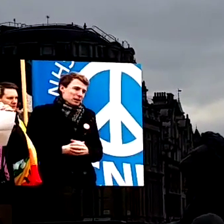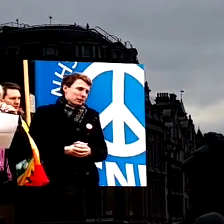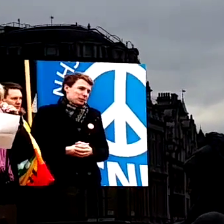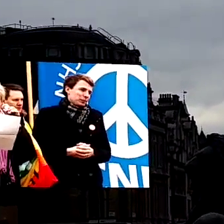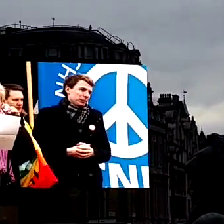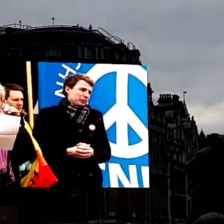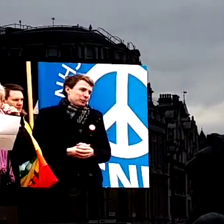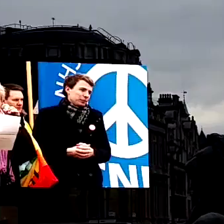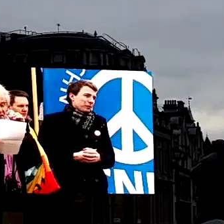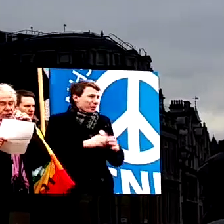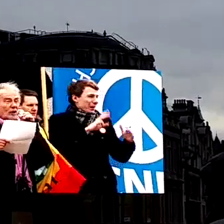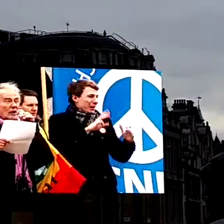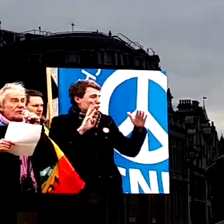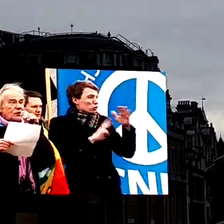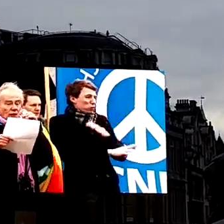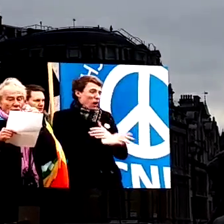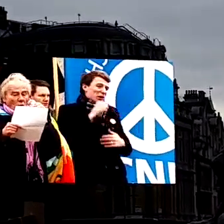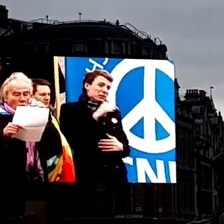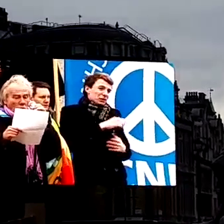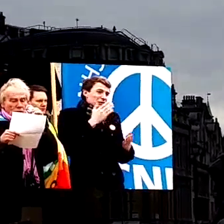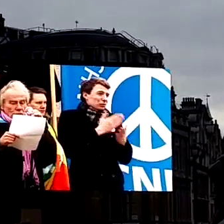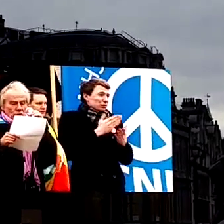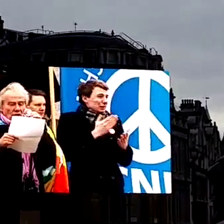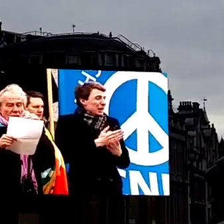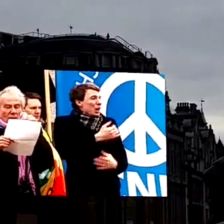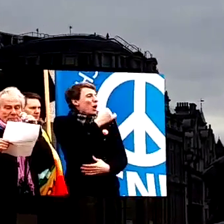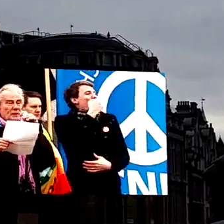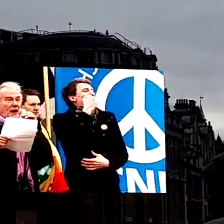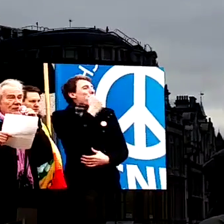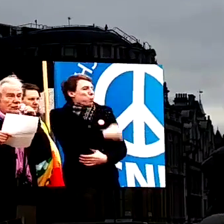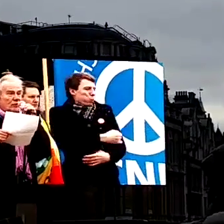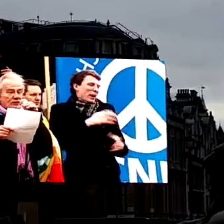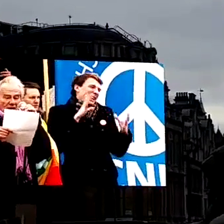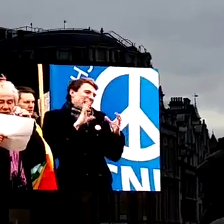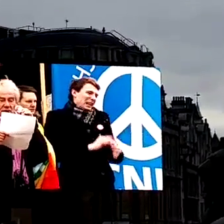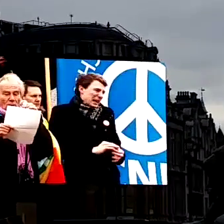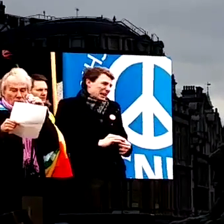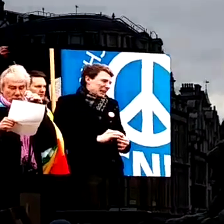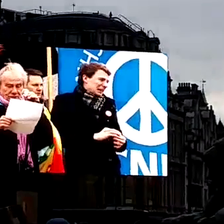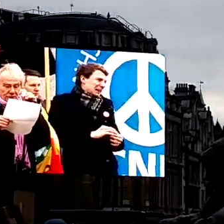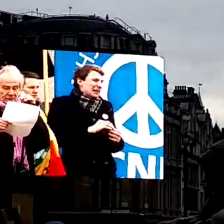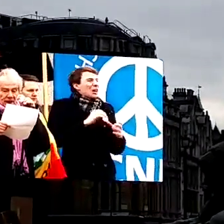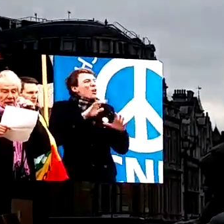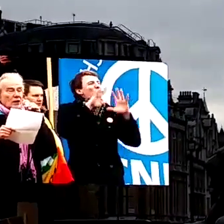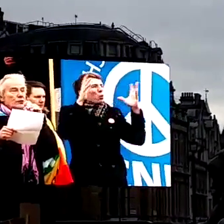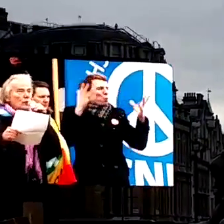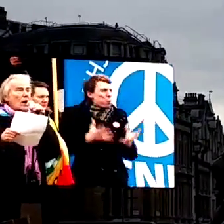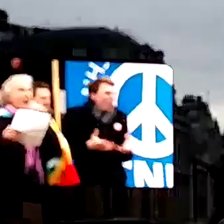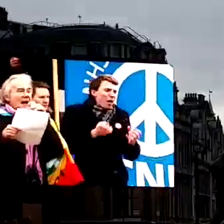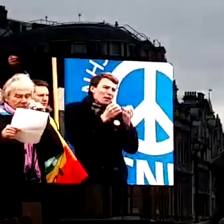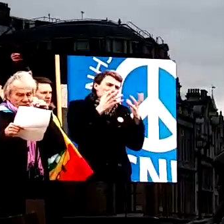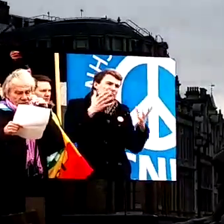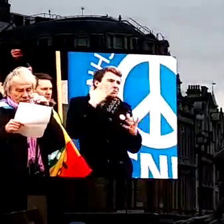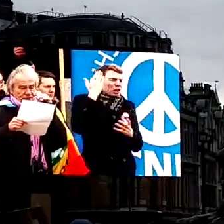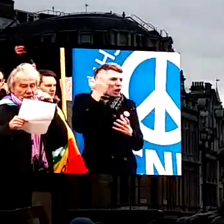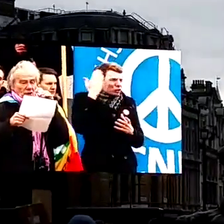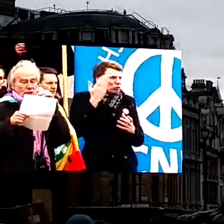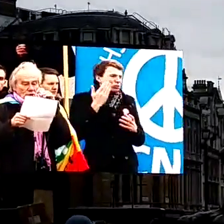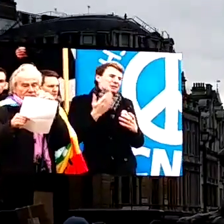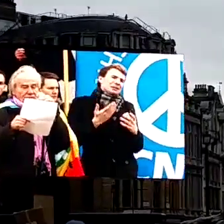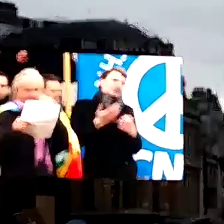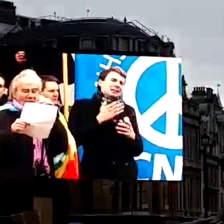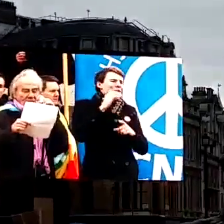weakest link in the strategy of all nuclear weapon countries in the world. Your